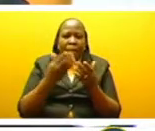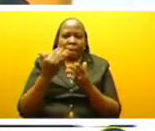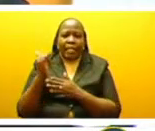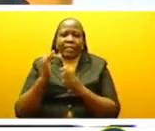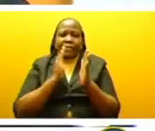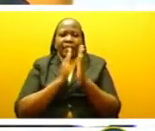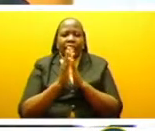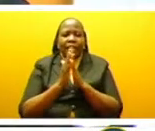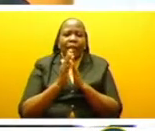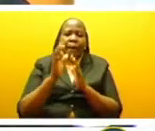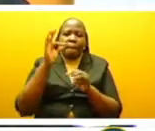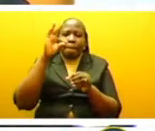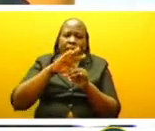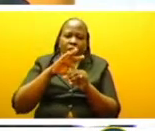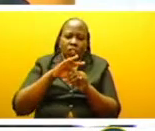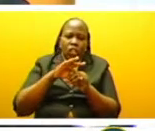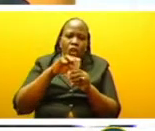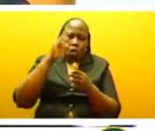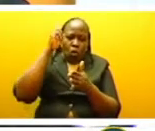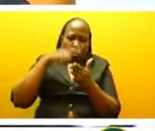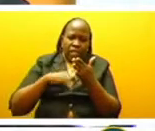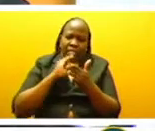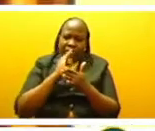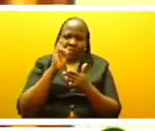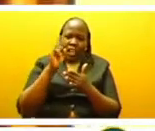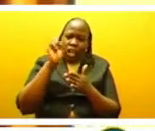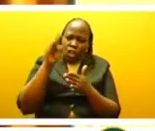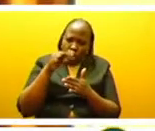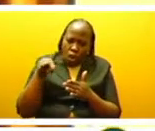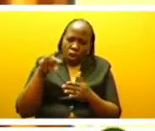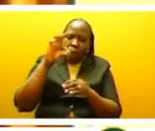asked the question, what are the stray ballots all over the country?